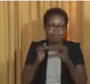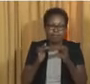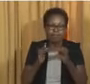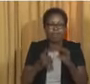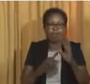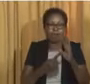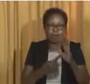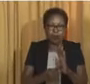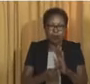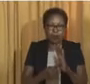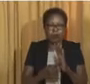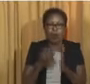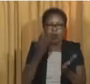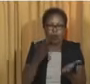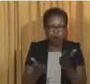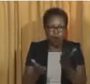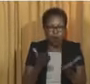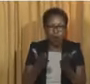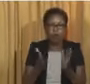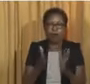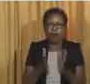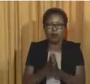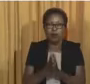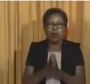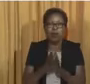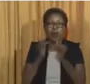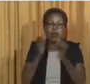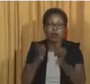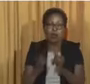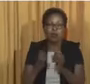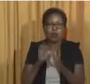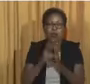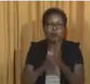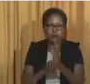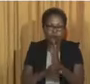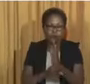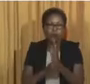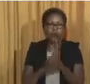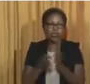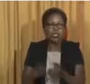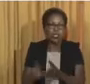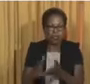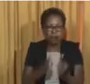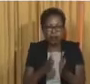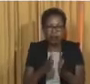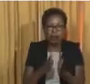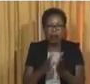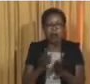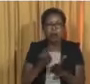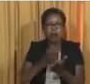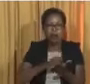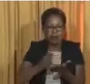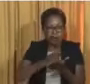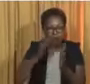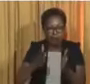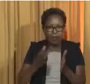and compares favorably with modern constitutional architecture and design. Drafters of